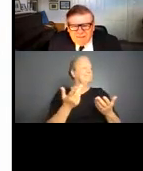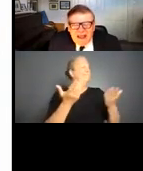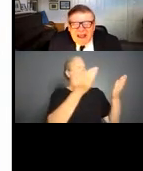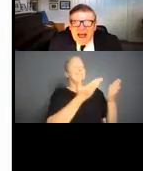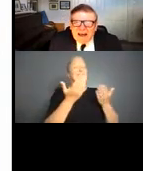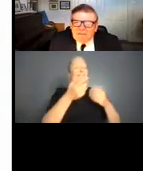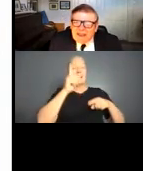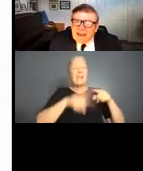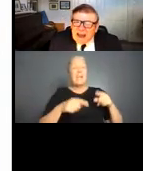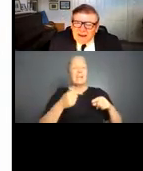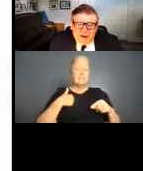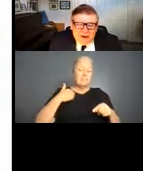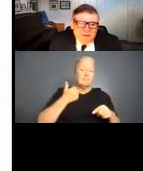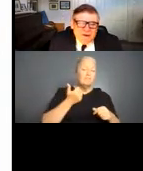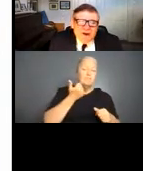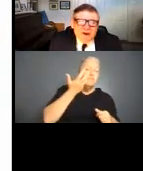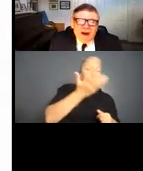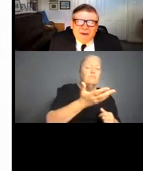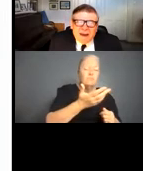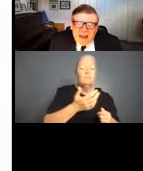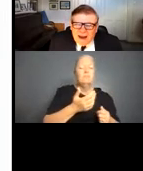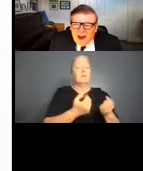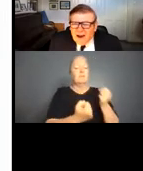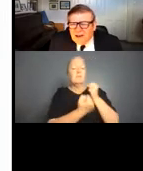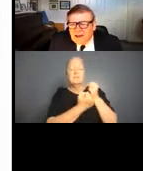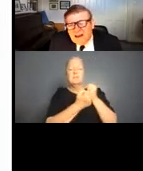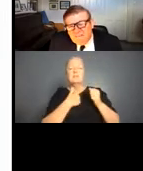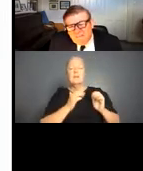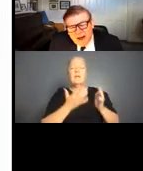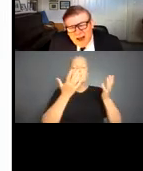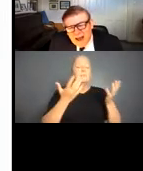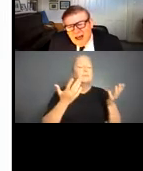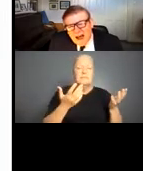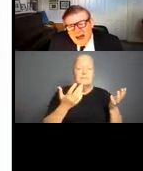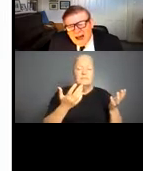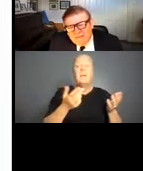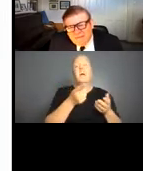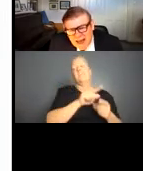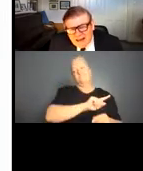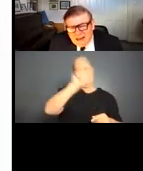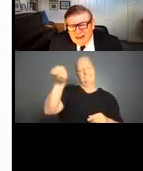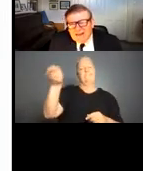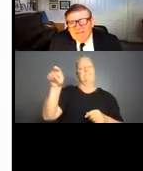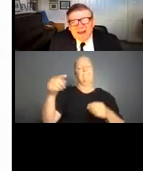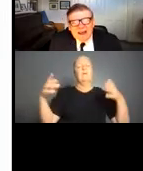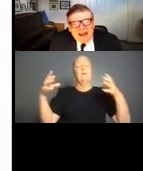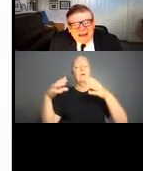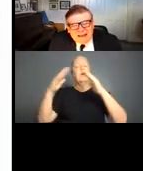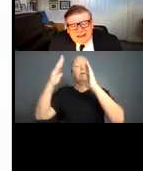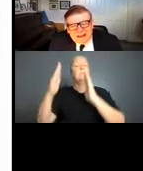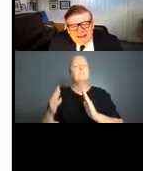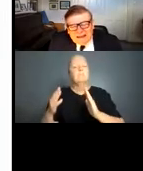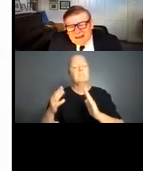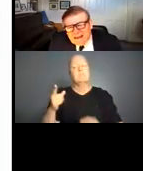living. And it's been that group who have been hit hardest by fatalities,